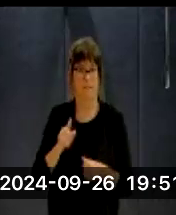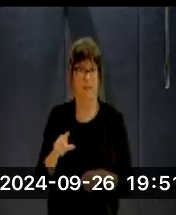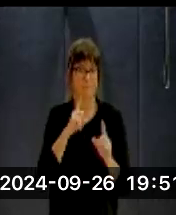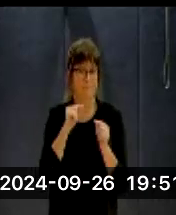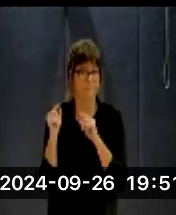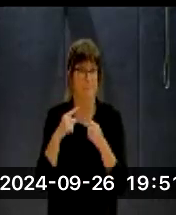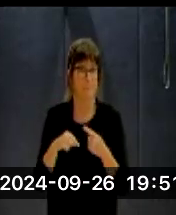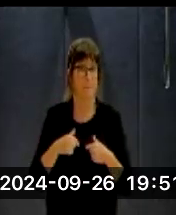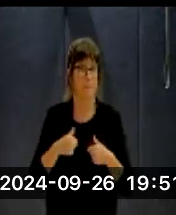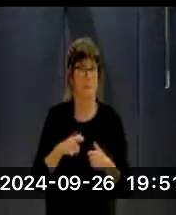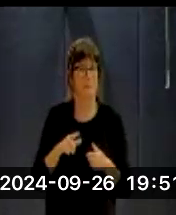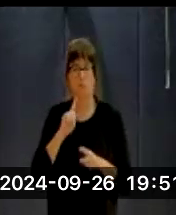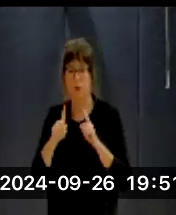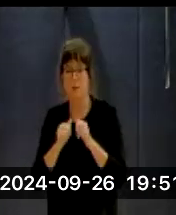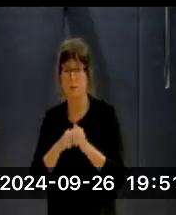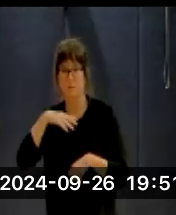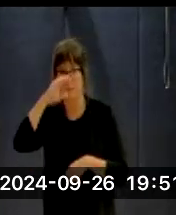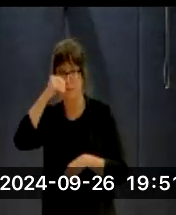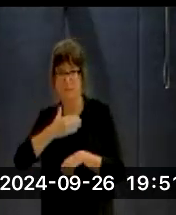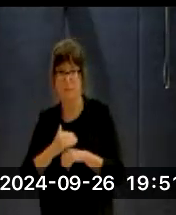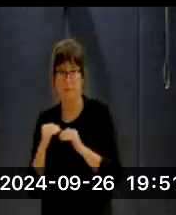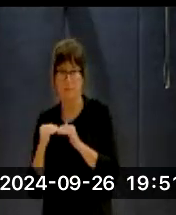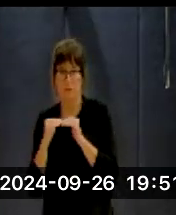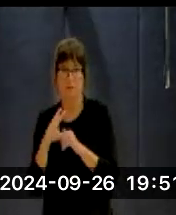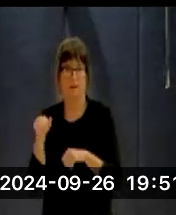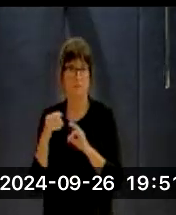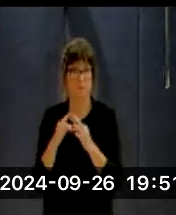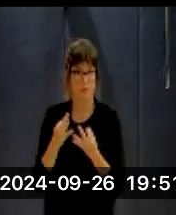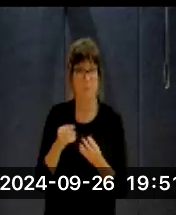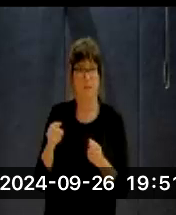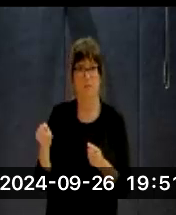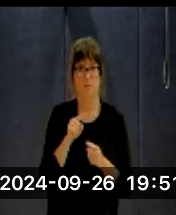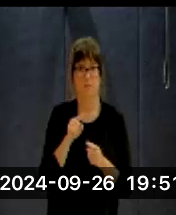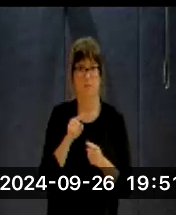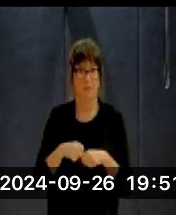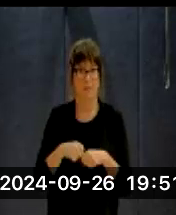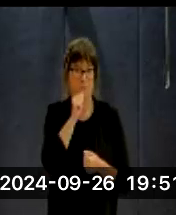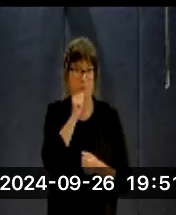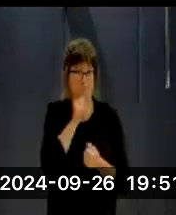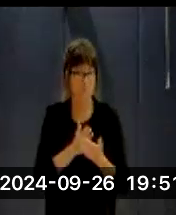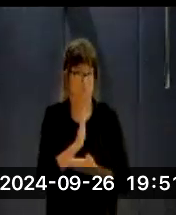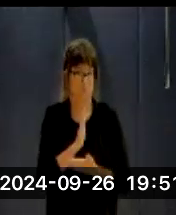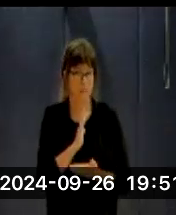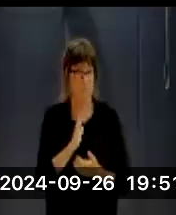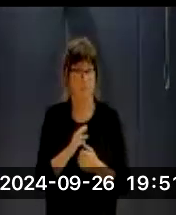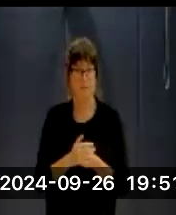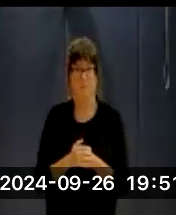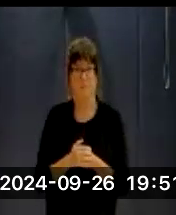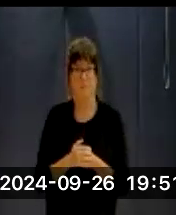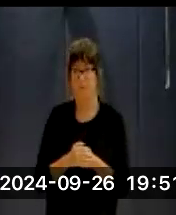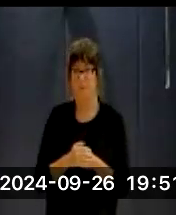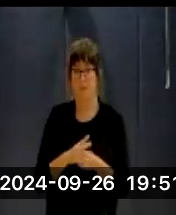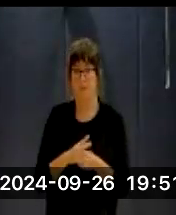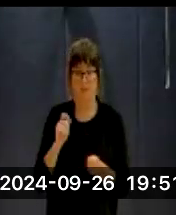They were talking to my son's peers. They were talking to other family members, violating privacy rights and altering documents. They